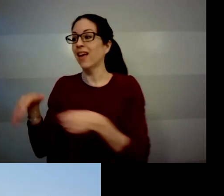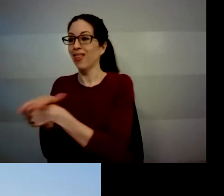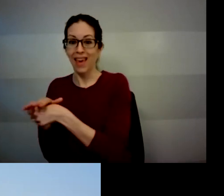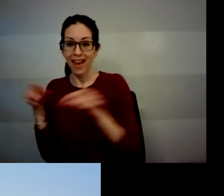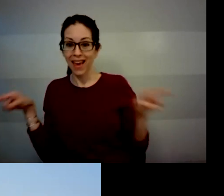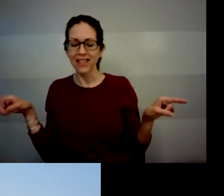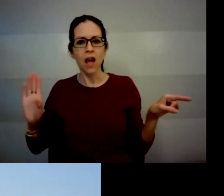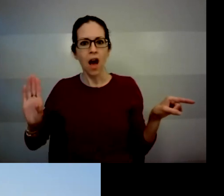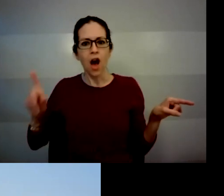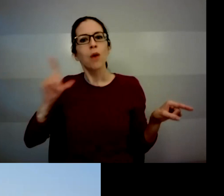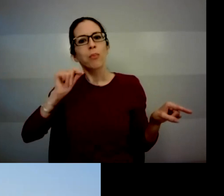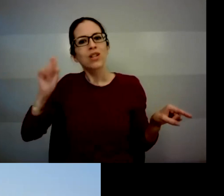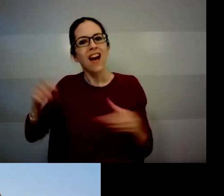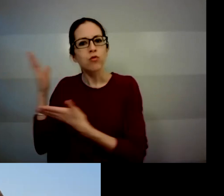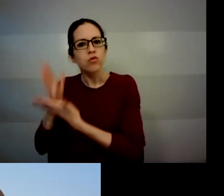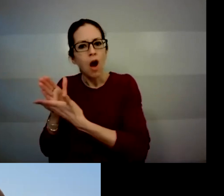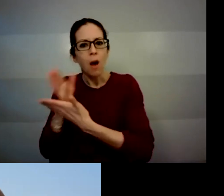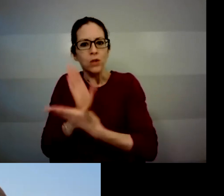locations on the way that need protecting.